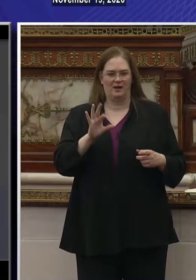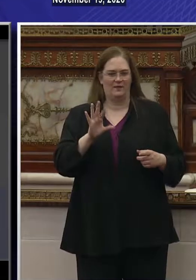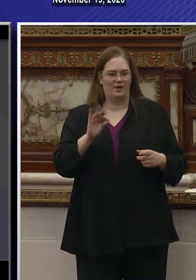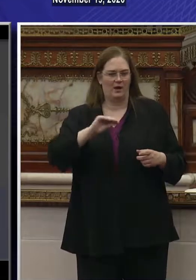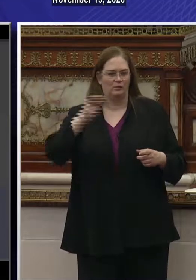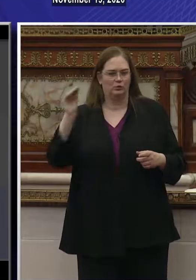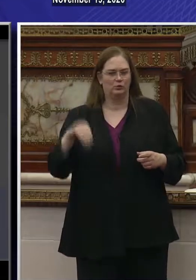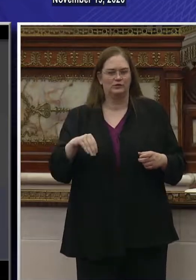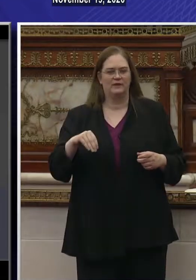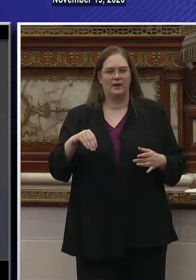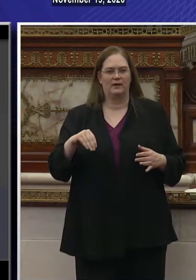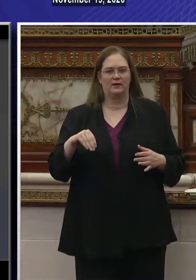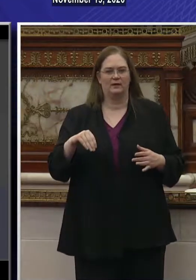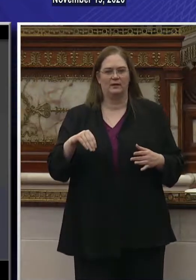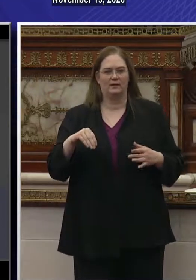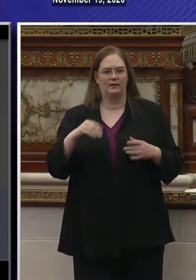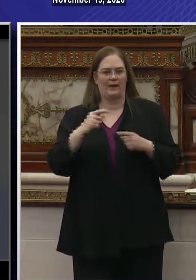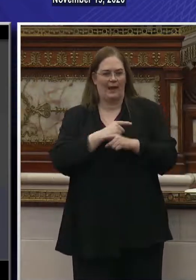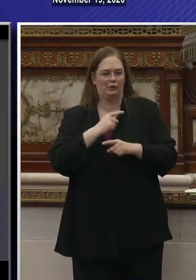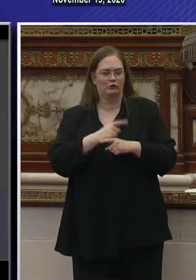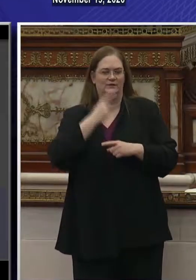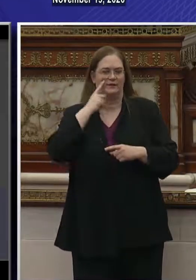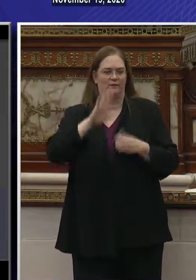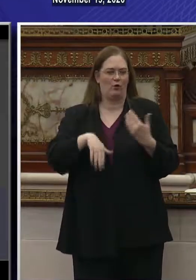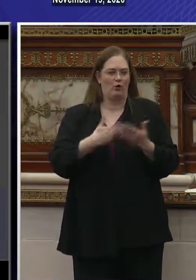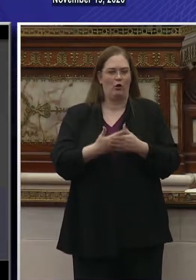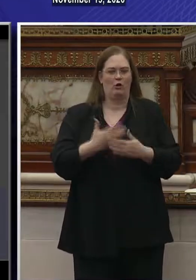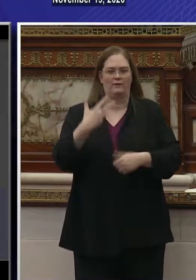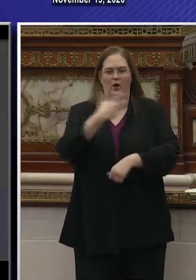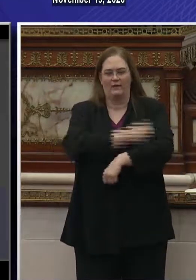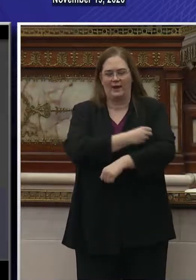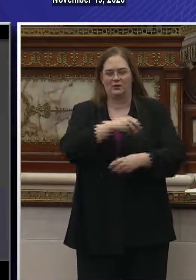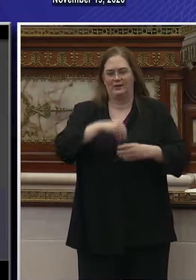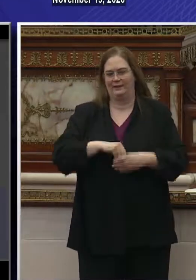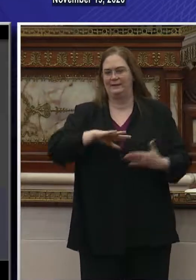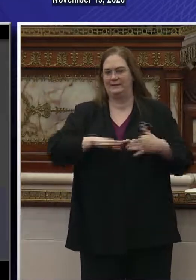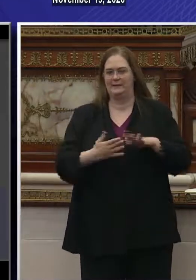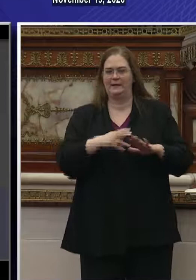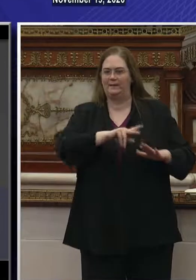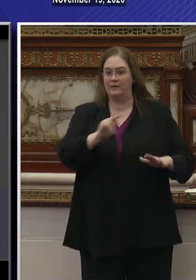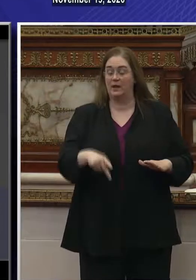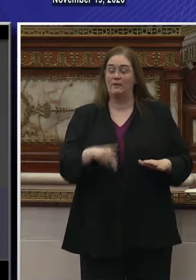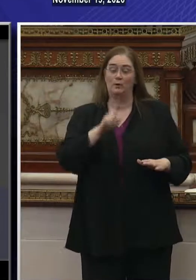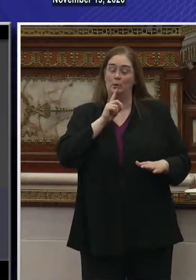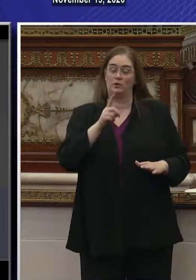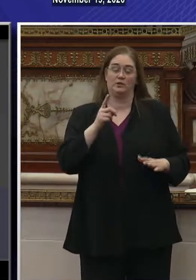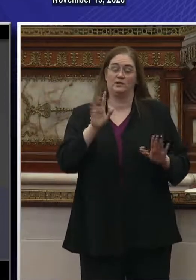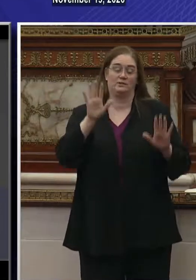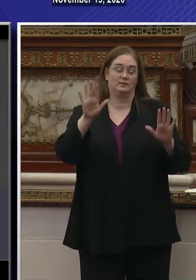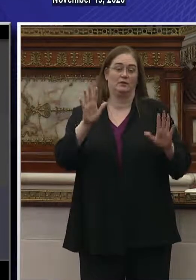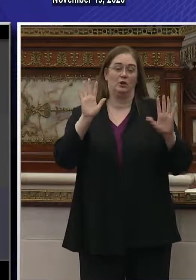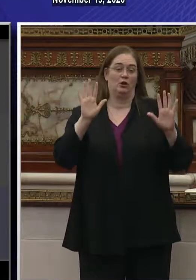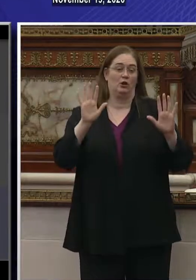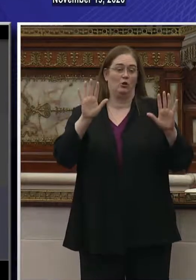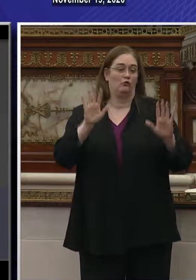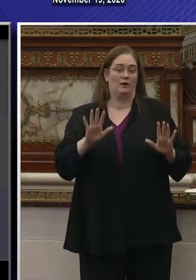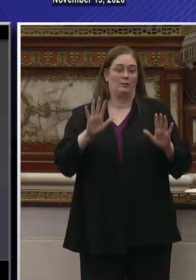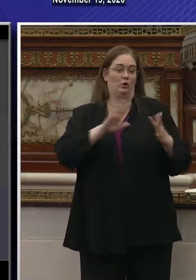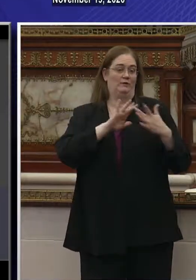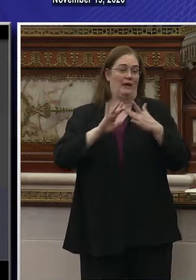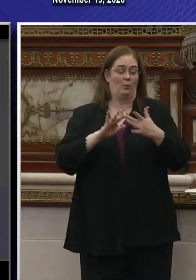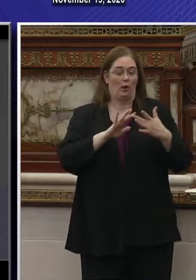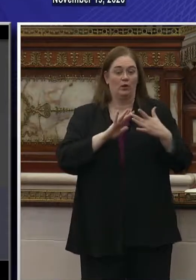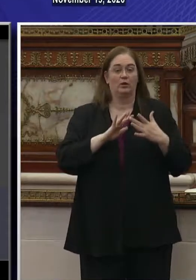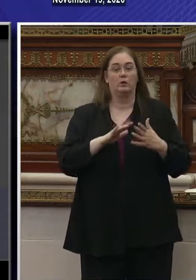95% accuracy for all of our vaccinations in the city of Philadelphia, which is an incredible network,